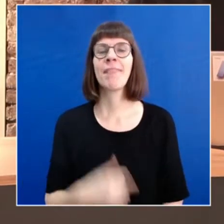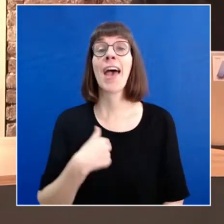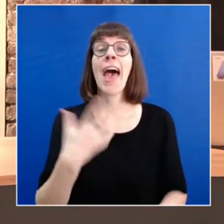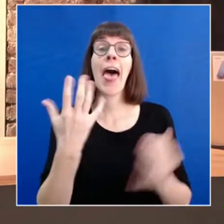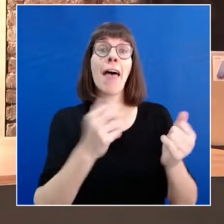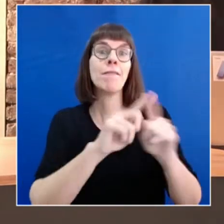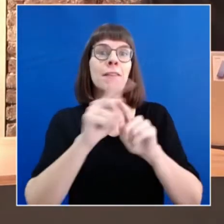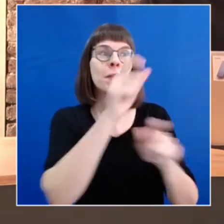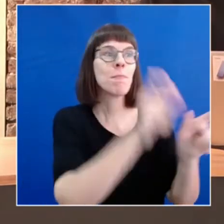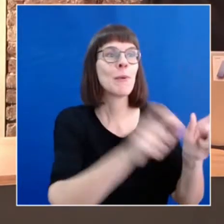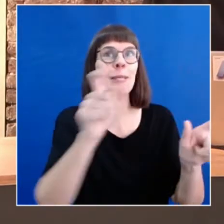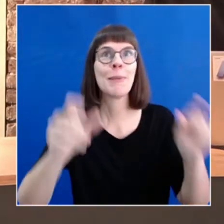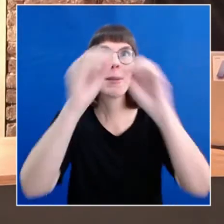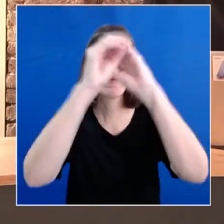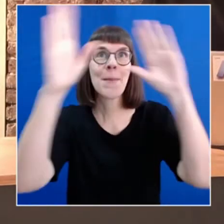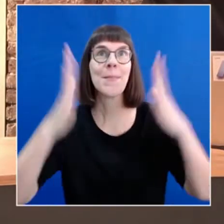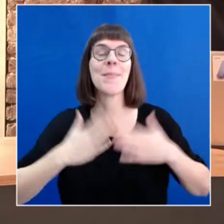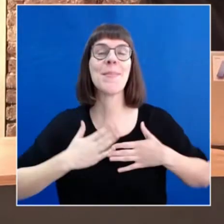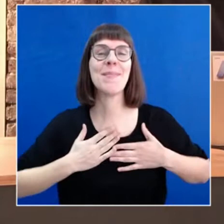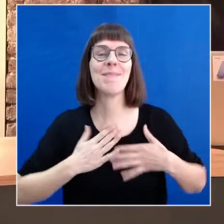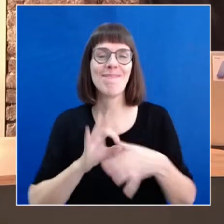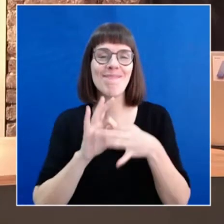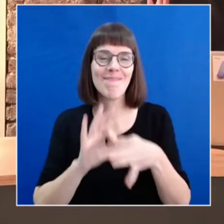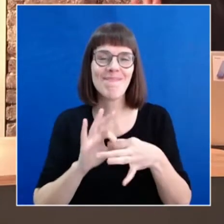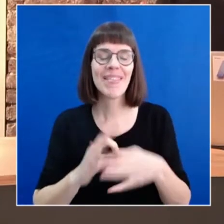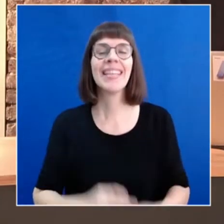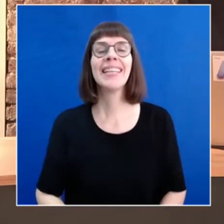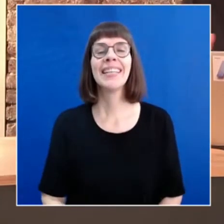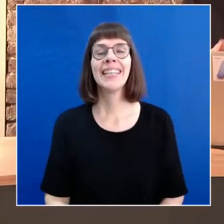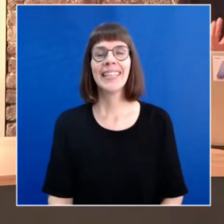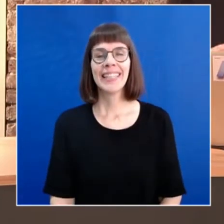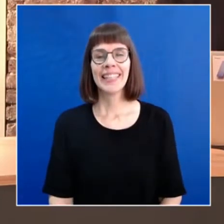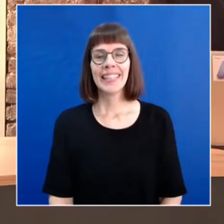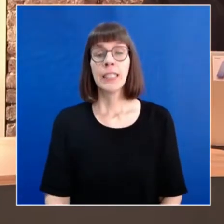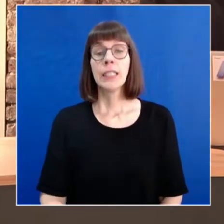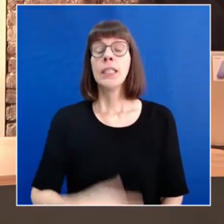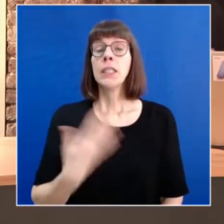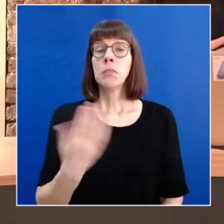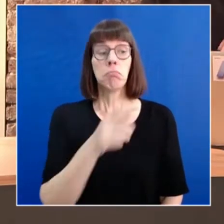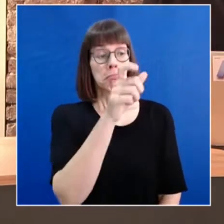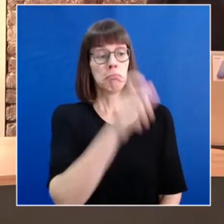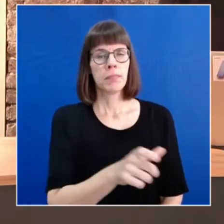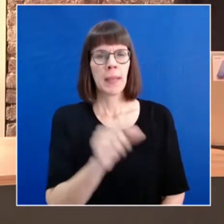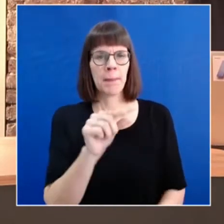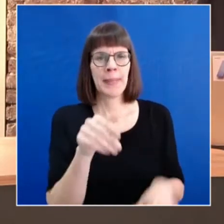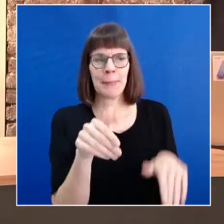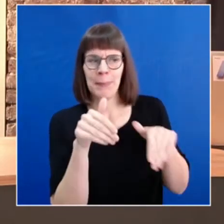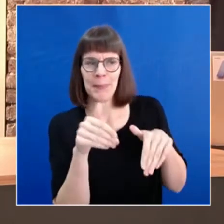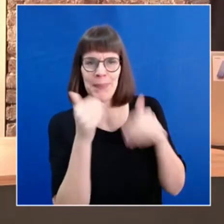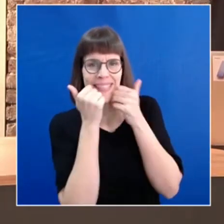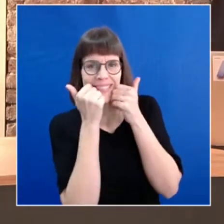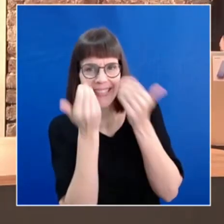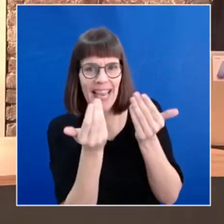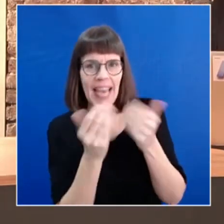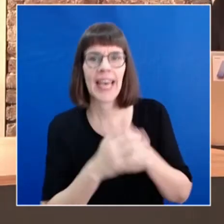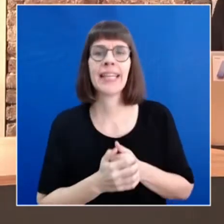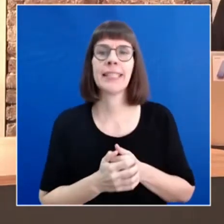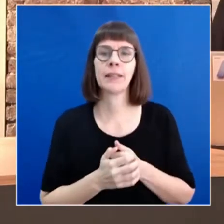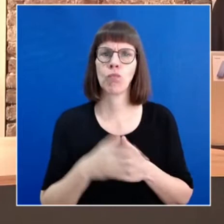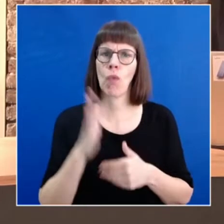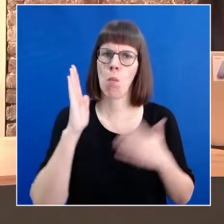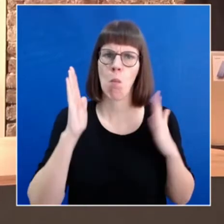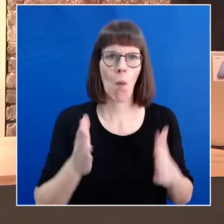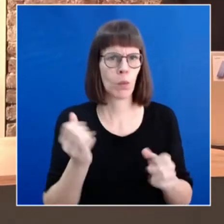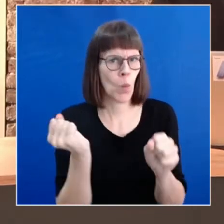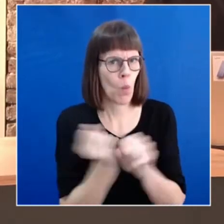a joke because I'm very happy to make jokes about labels. But David, a shy boy, he needs to do a job in a